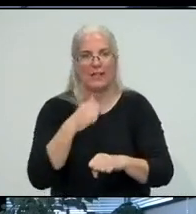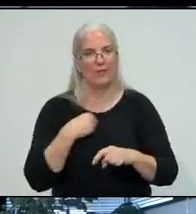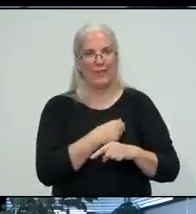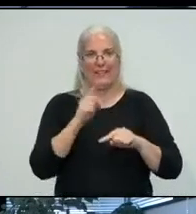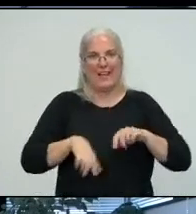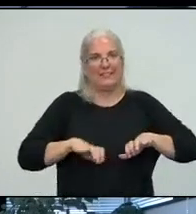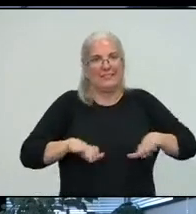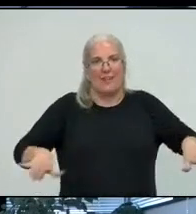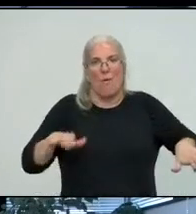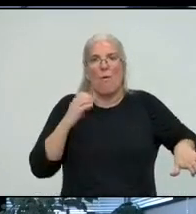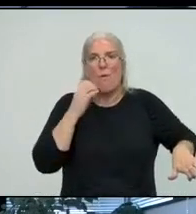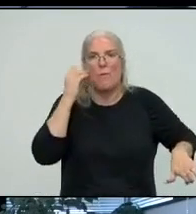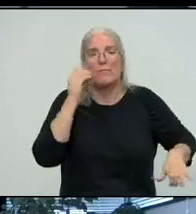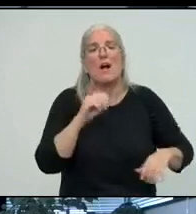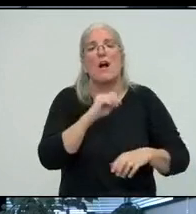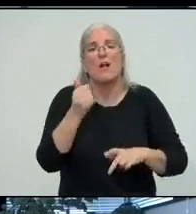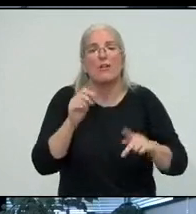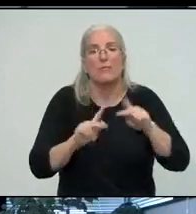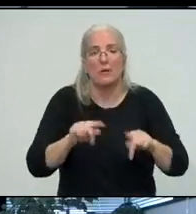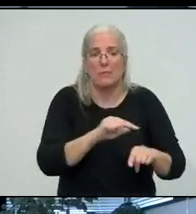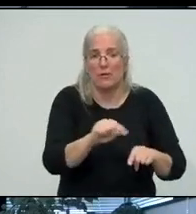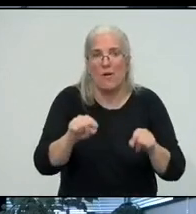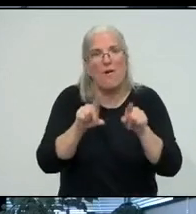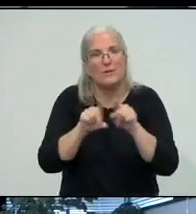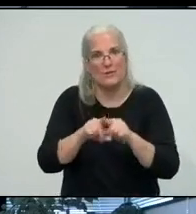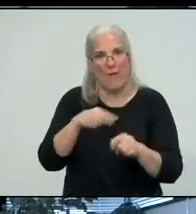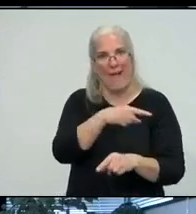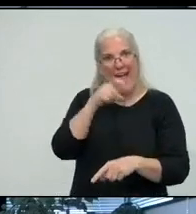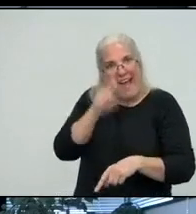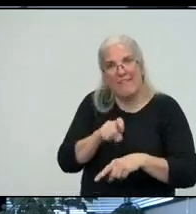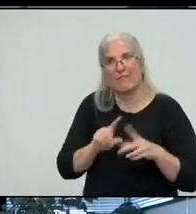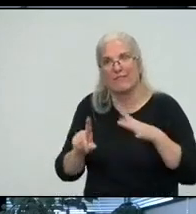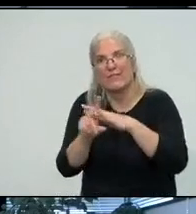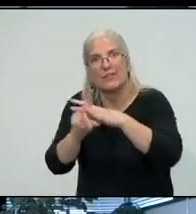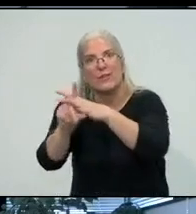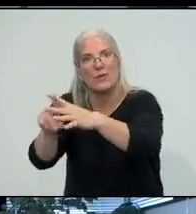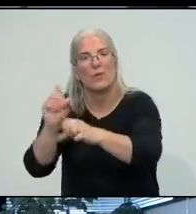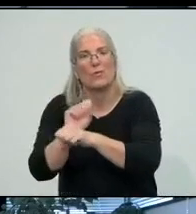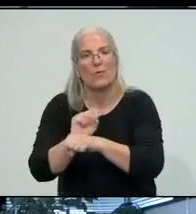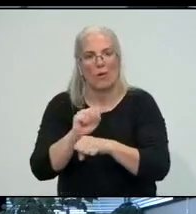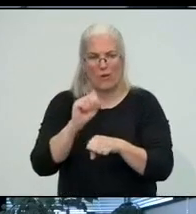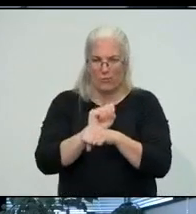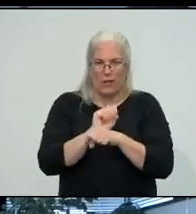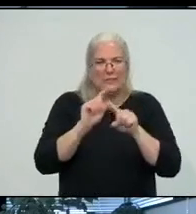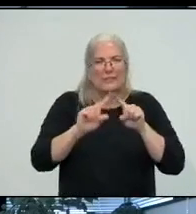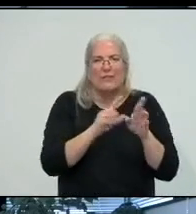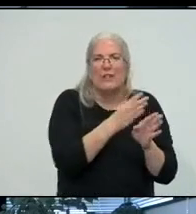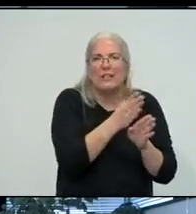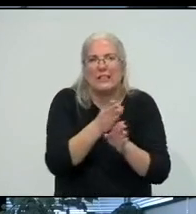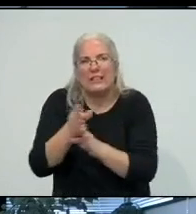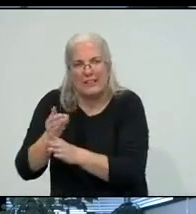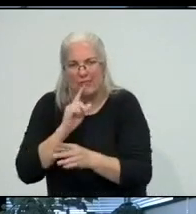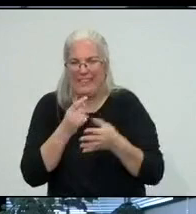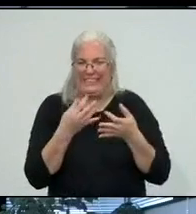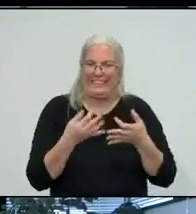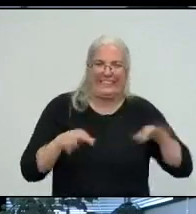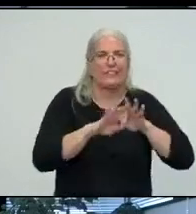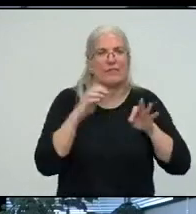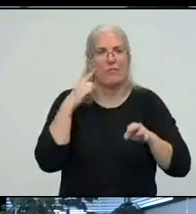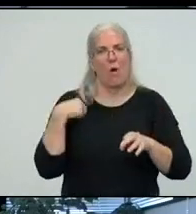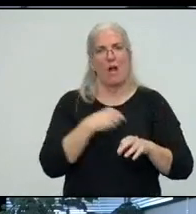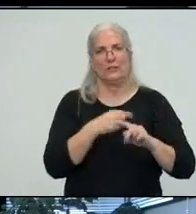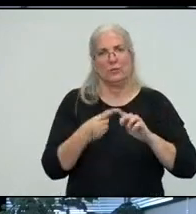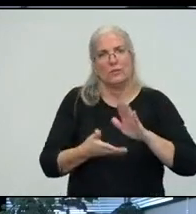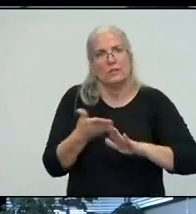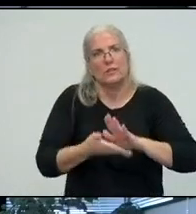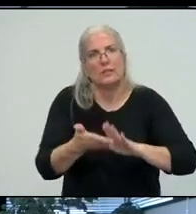are also essential workers working in different sectors that are critical to our continuing functioning within our county.